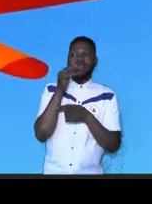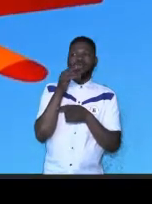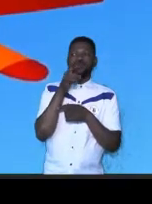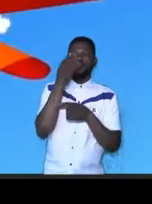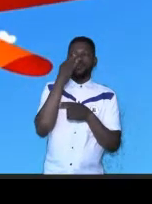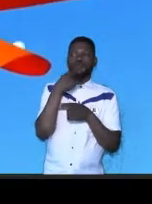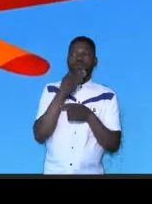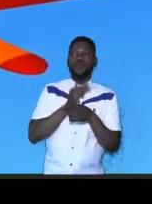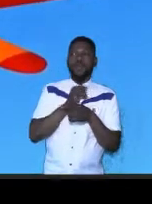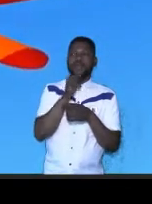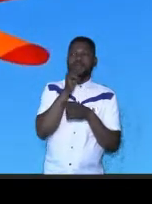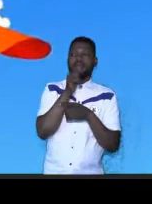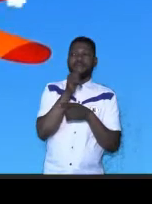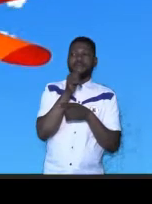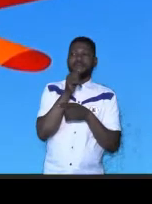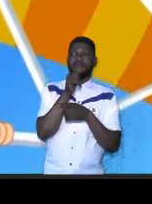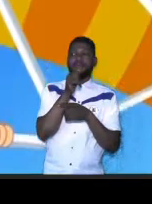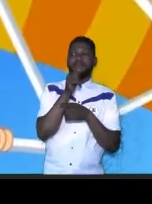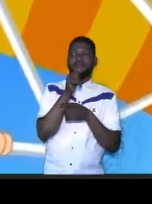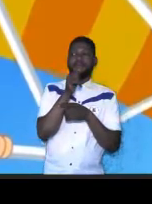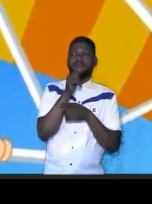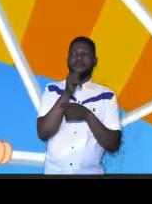Hey, you know who I am?